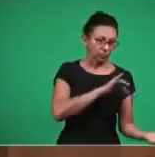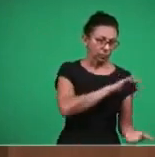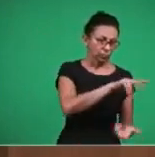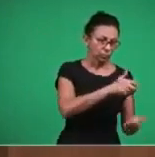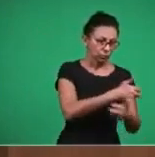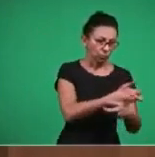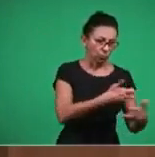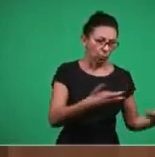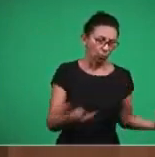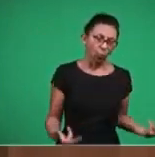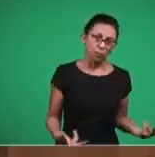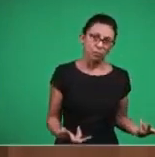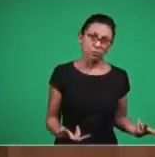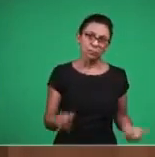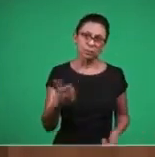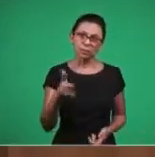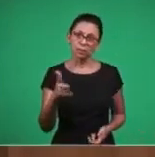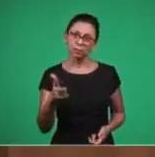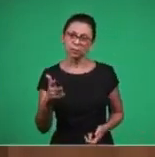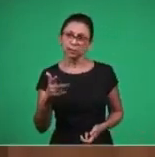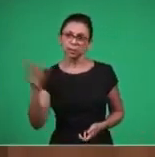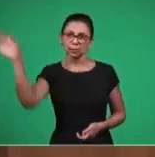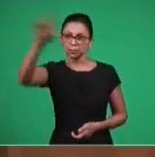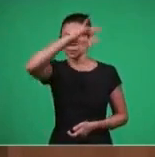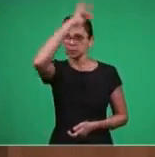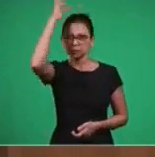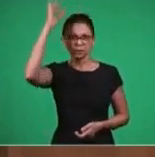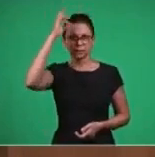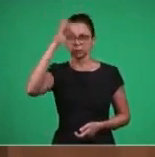at all. You just have the biblical text. You can even use it, but